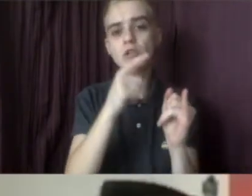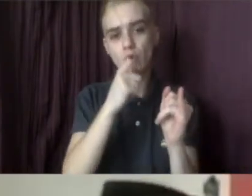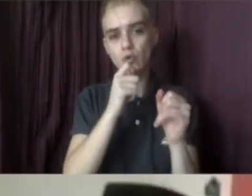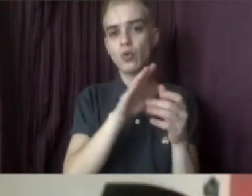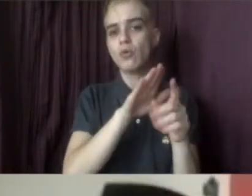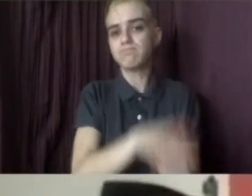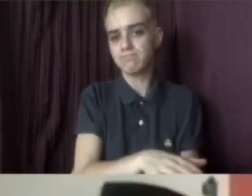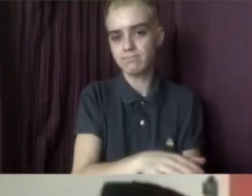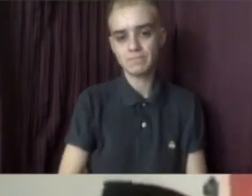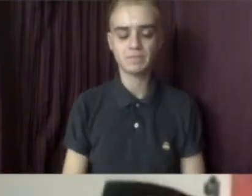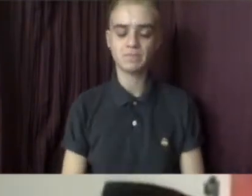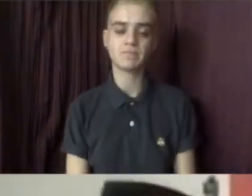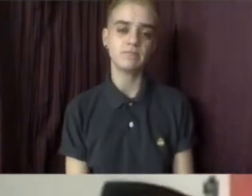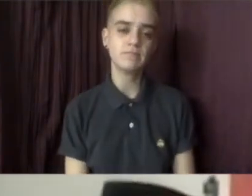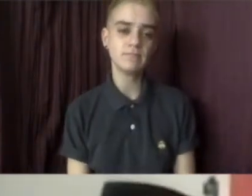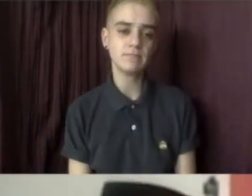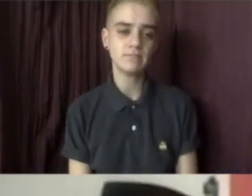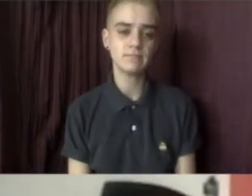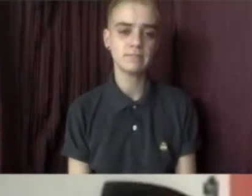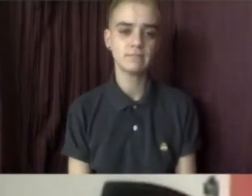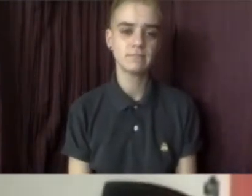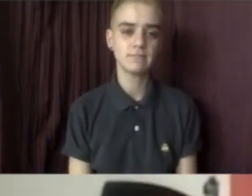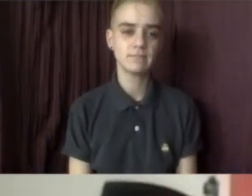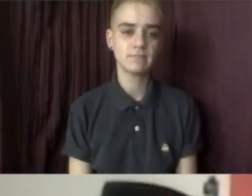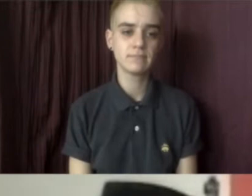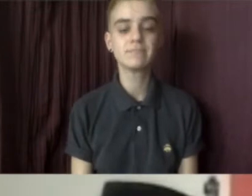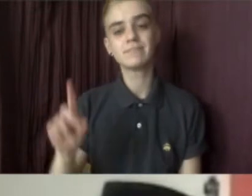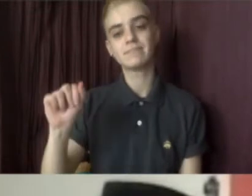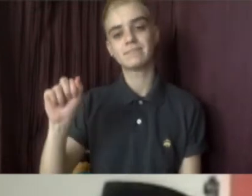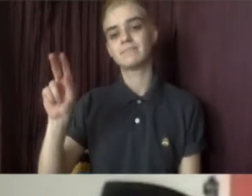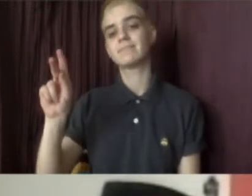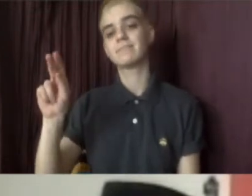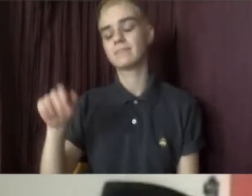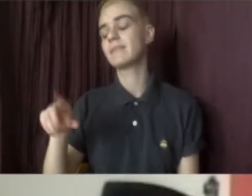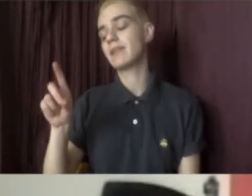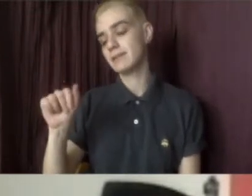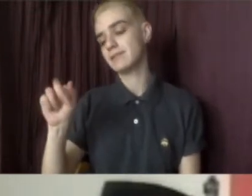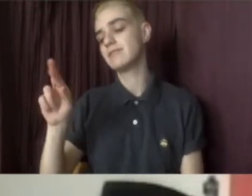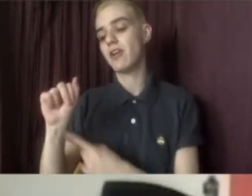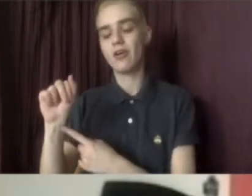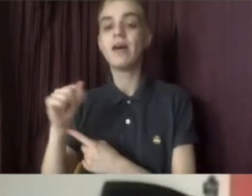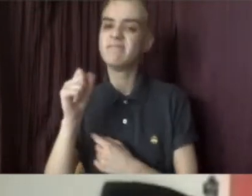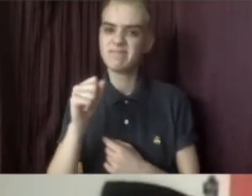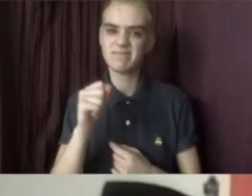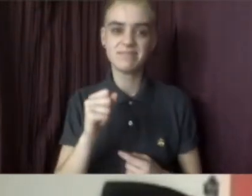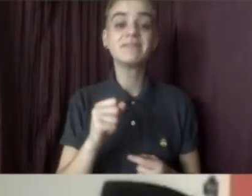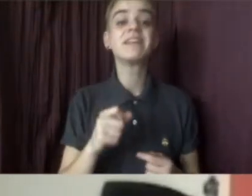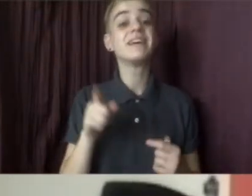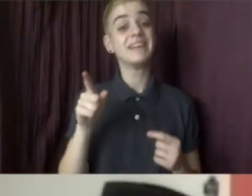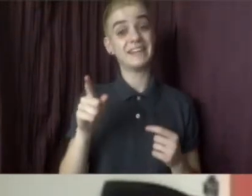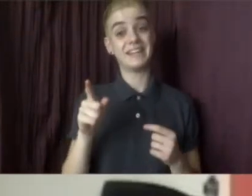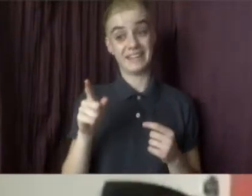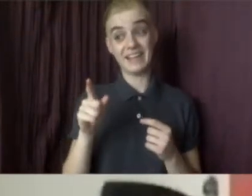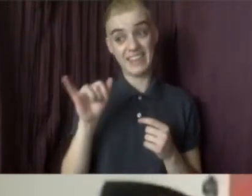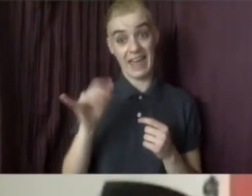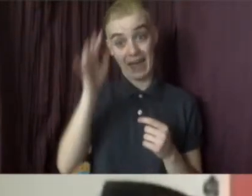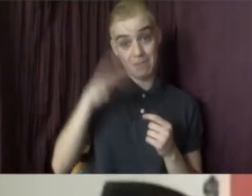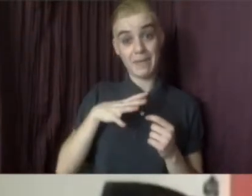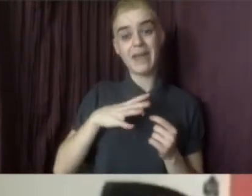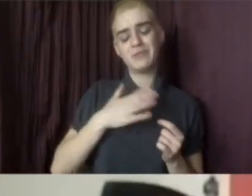As you can see, I'm active in the AME, right? And then I'm a Delta, so my soror, right? Vashti Torley is right. Murphy